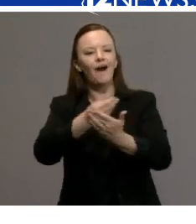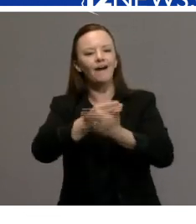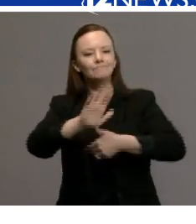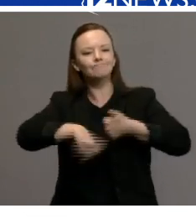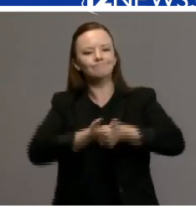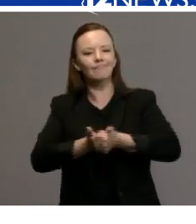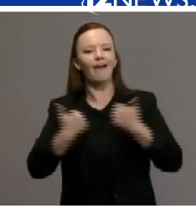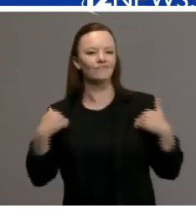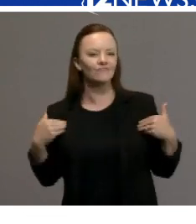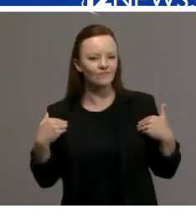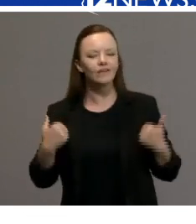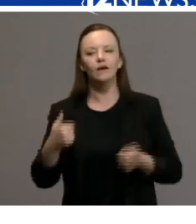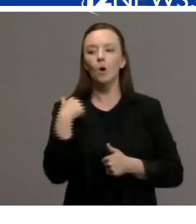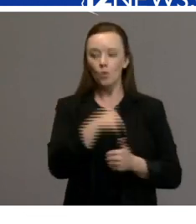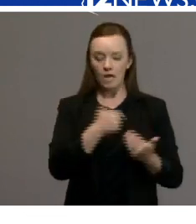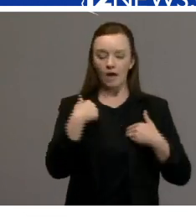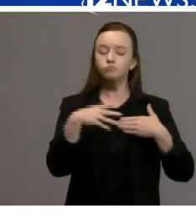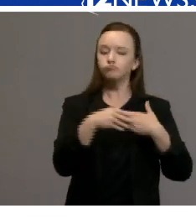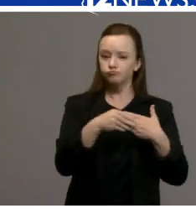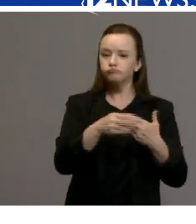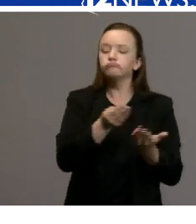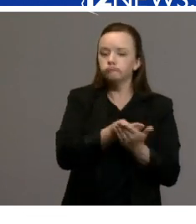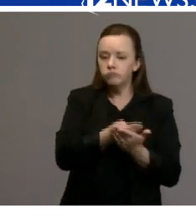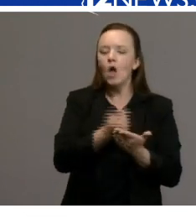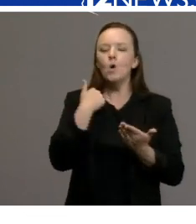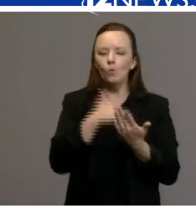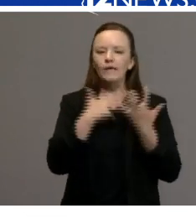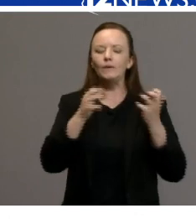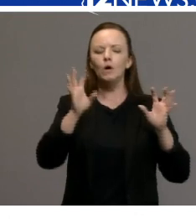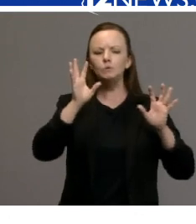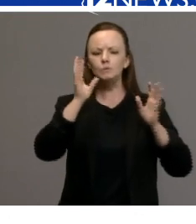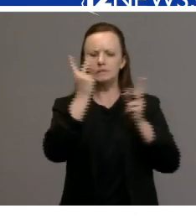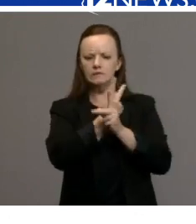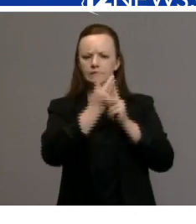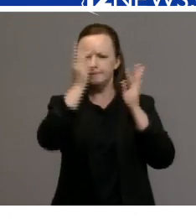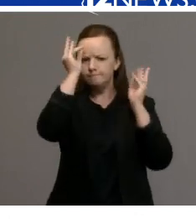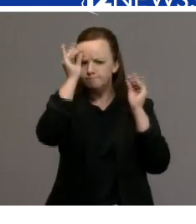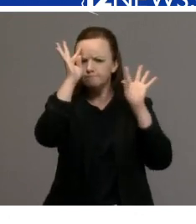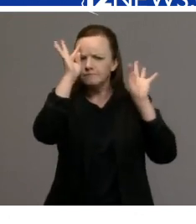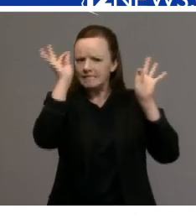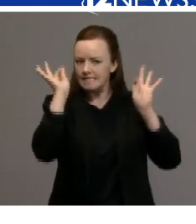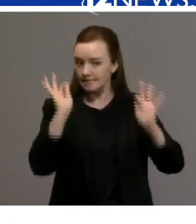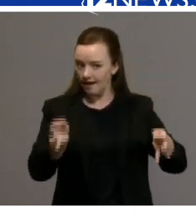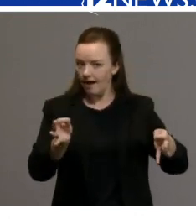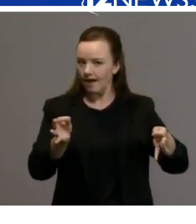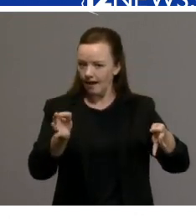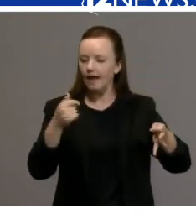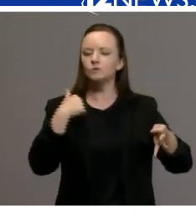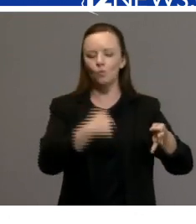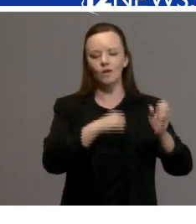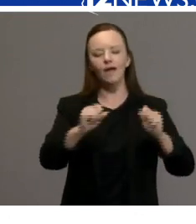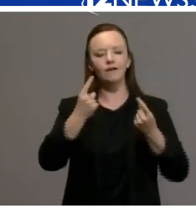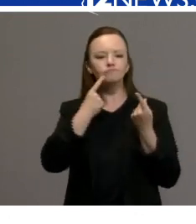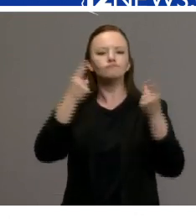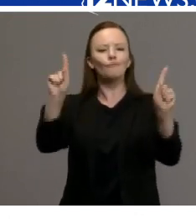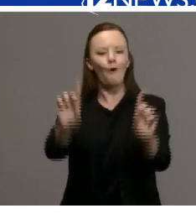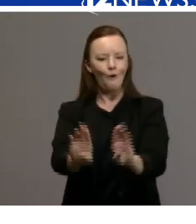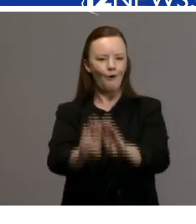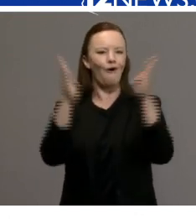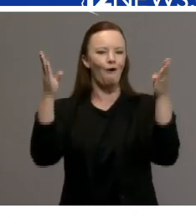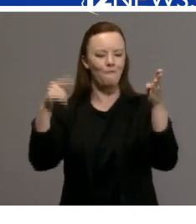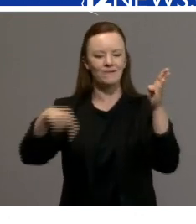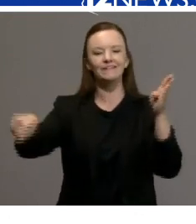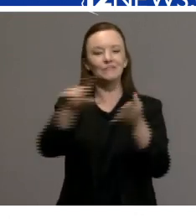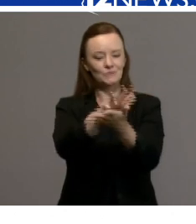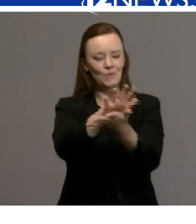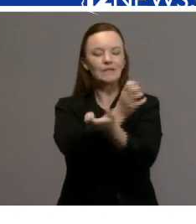can successfully reopen our schools in a safe way for our kids, our teachers, their staff, and employees.